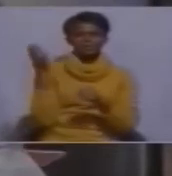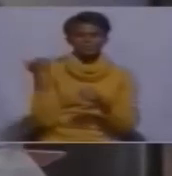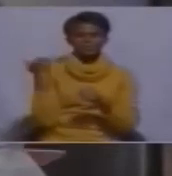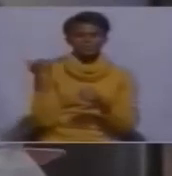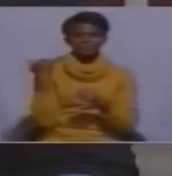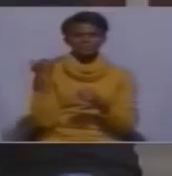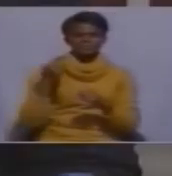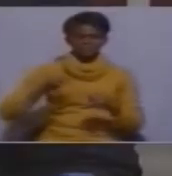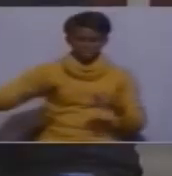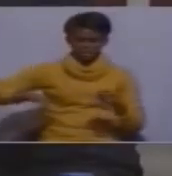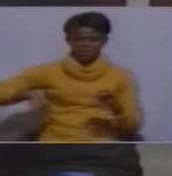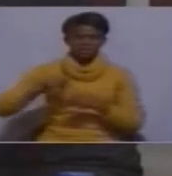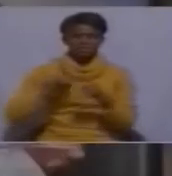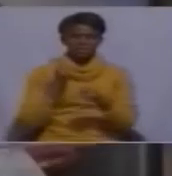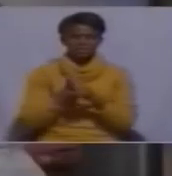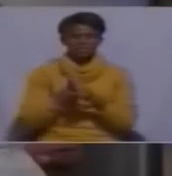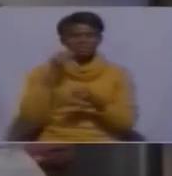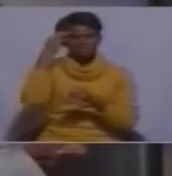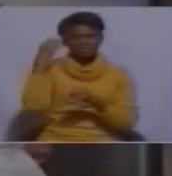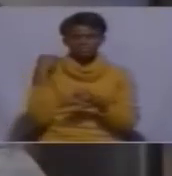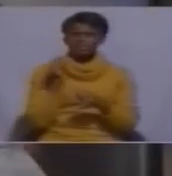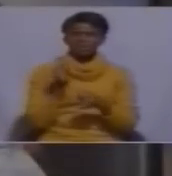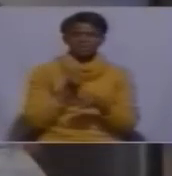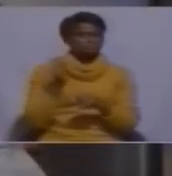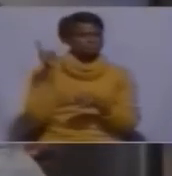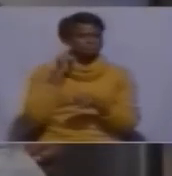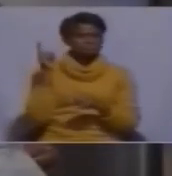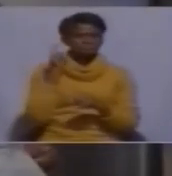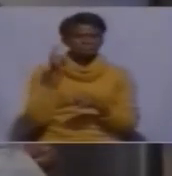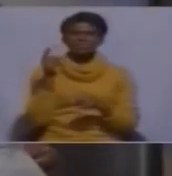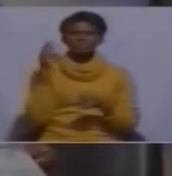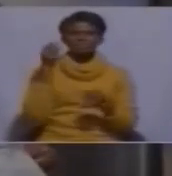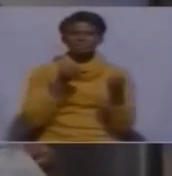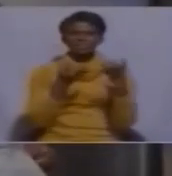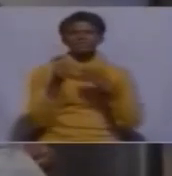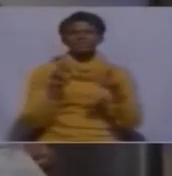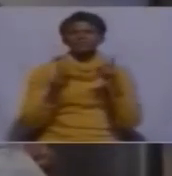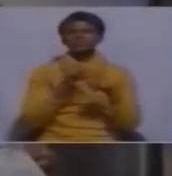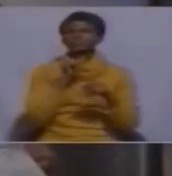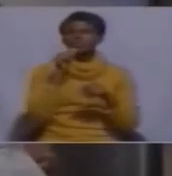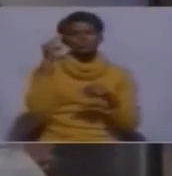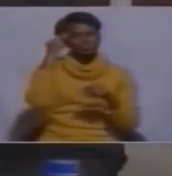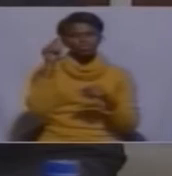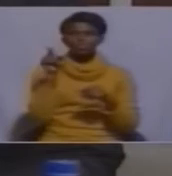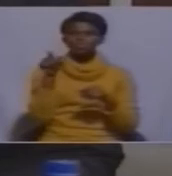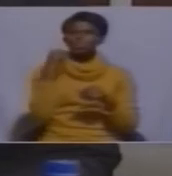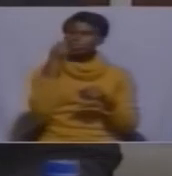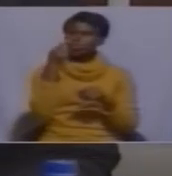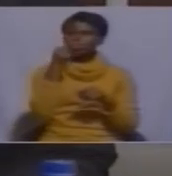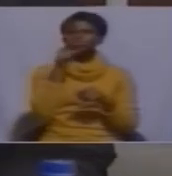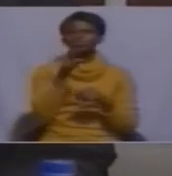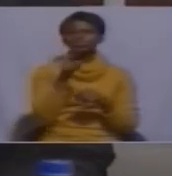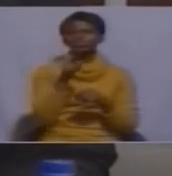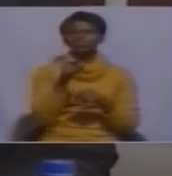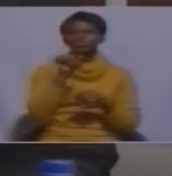April last year. Last year, yes. So you haven't yet even clocked a year. Very little is known about you. Who's Likando Kalaluka? Well, thank you